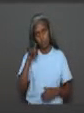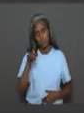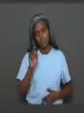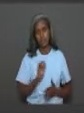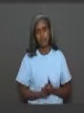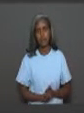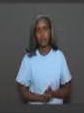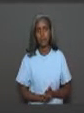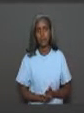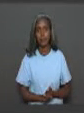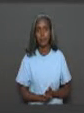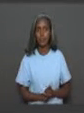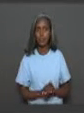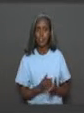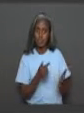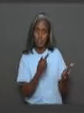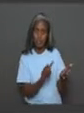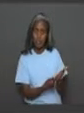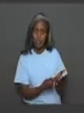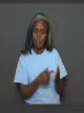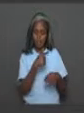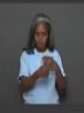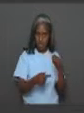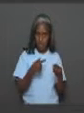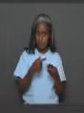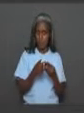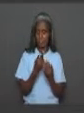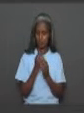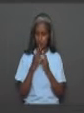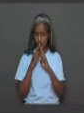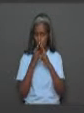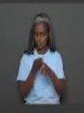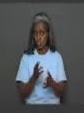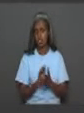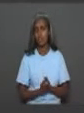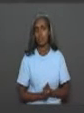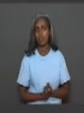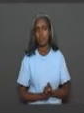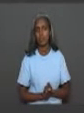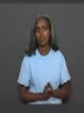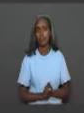x. Here are their respective solutions.